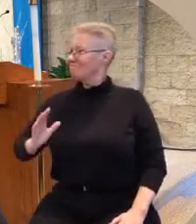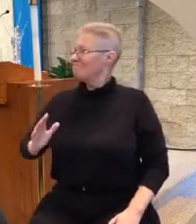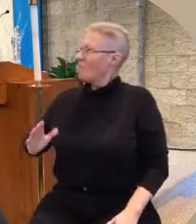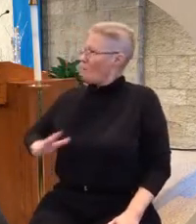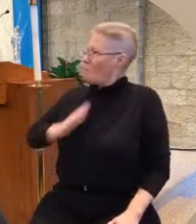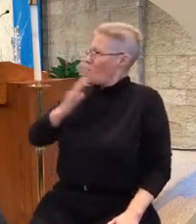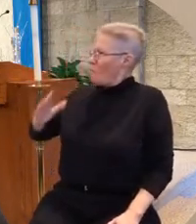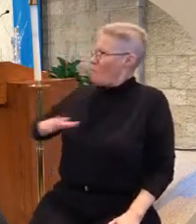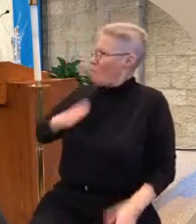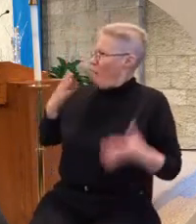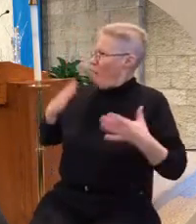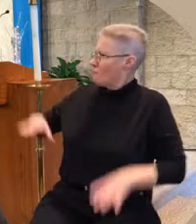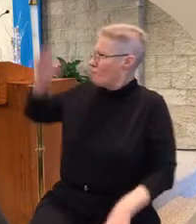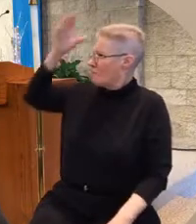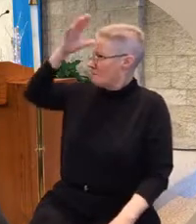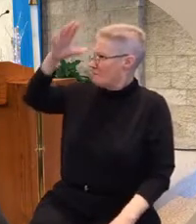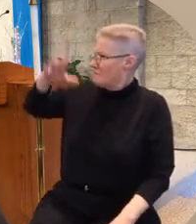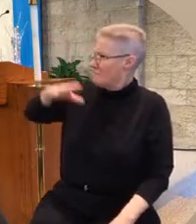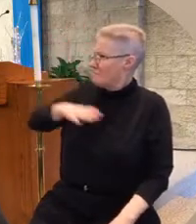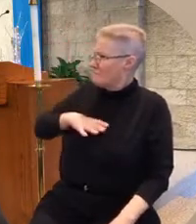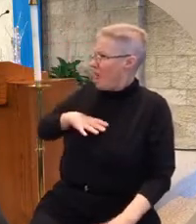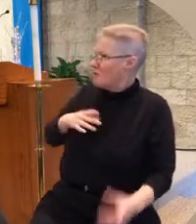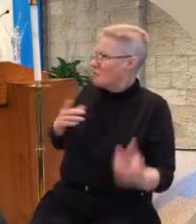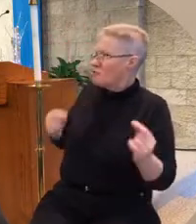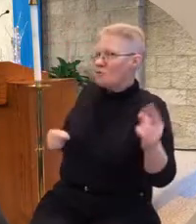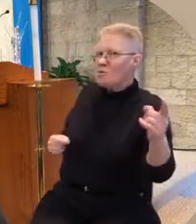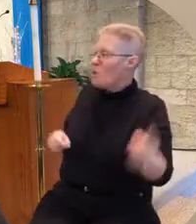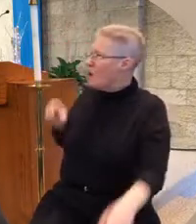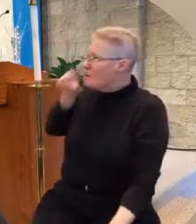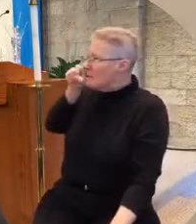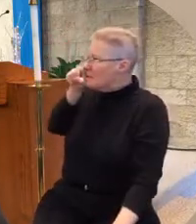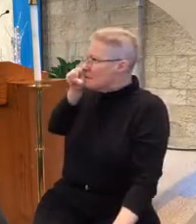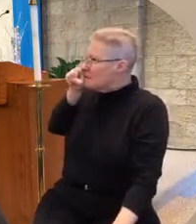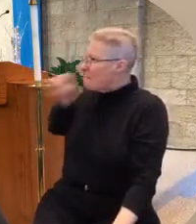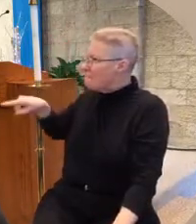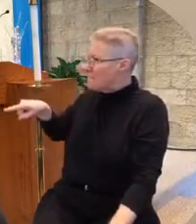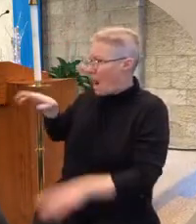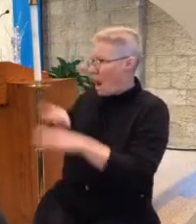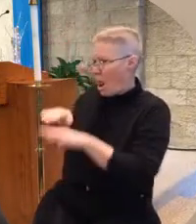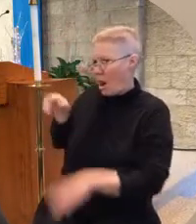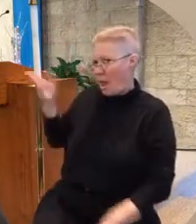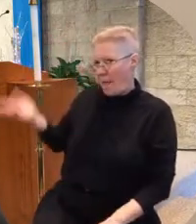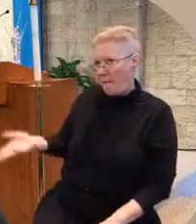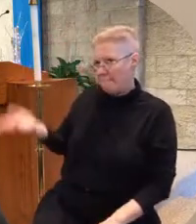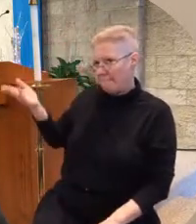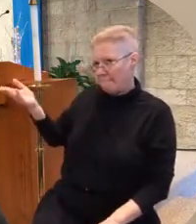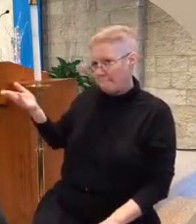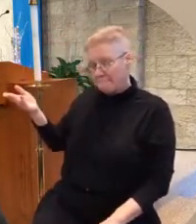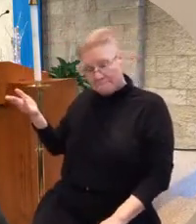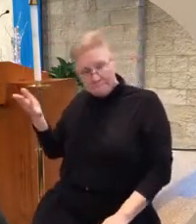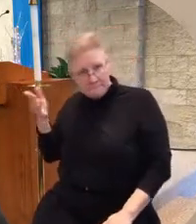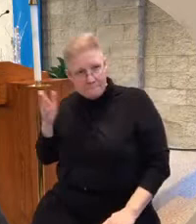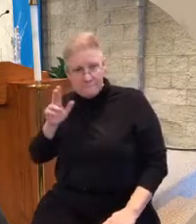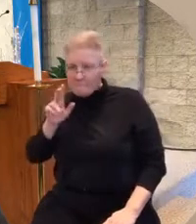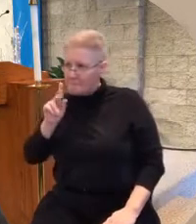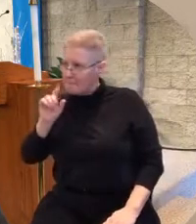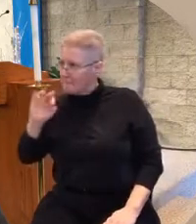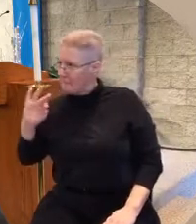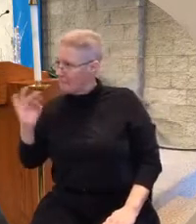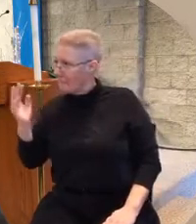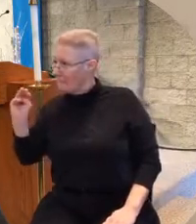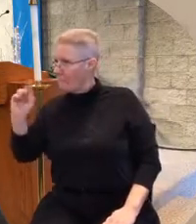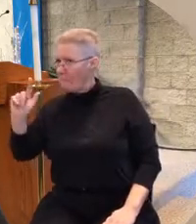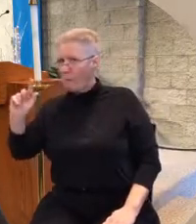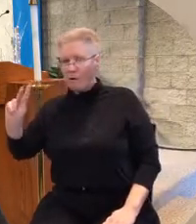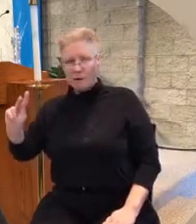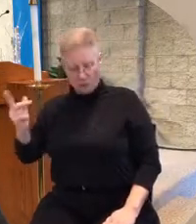spit on him, King took out his